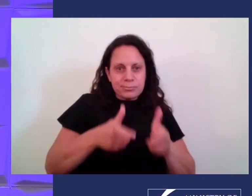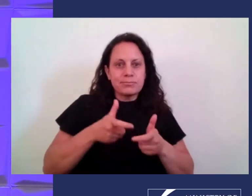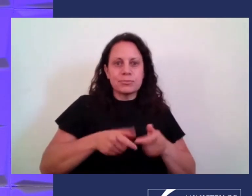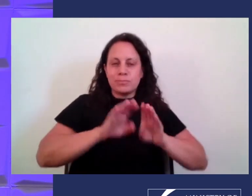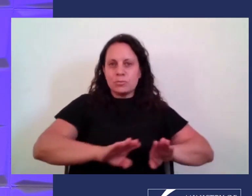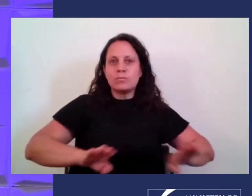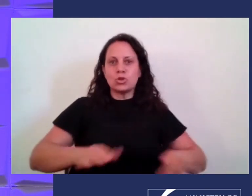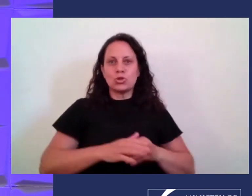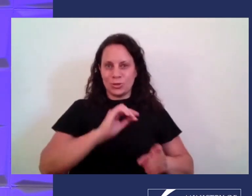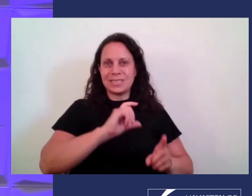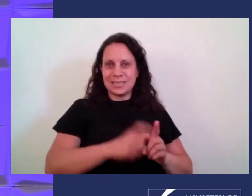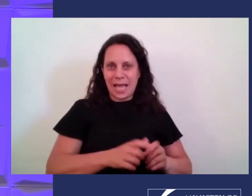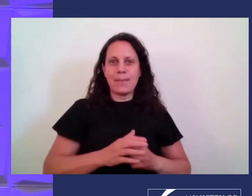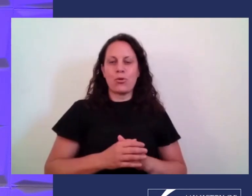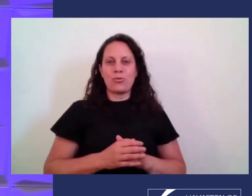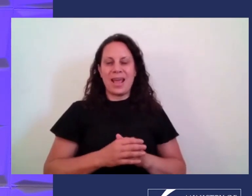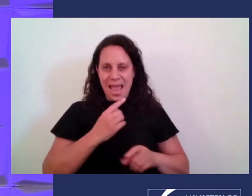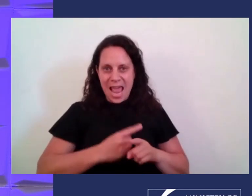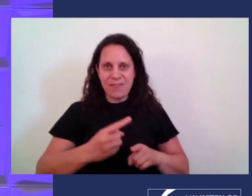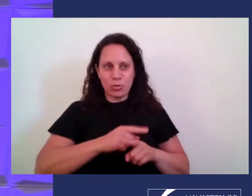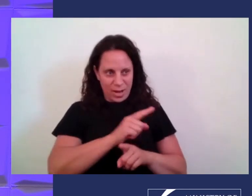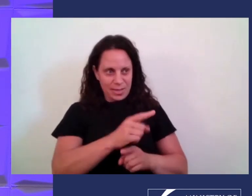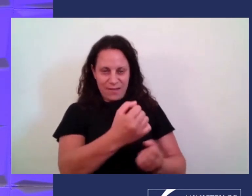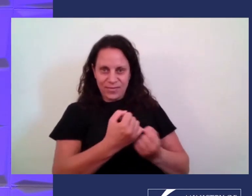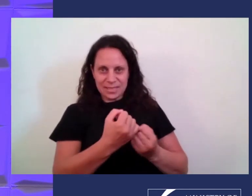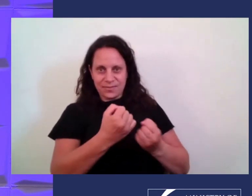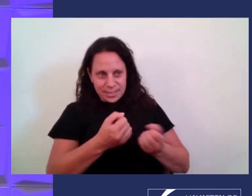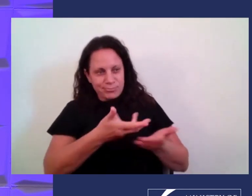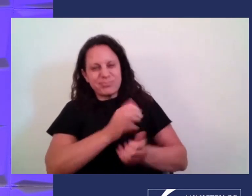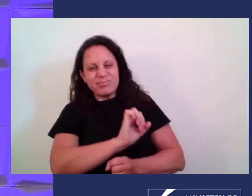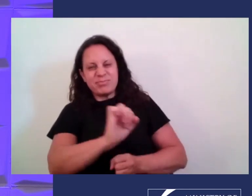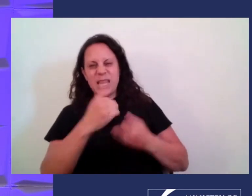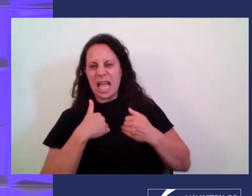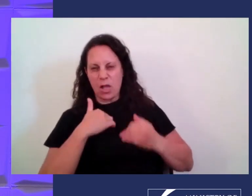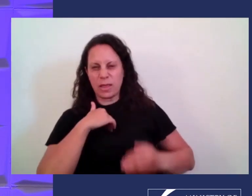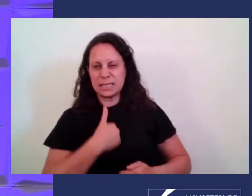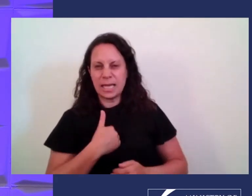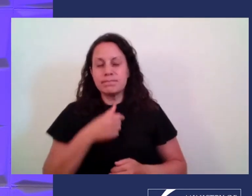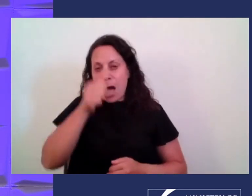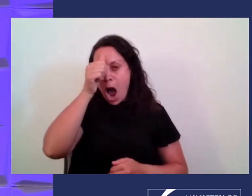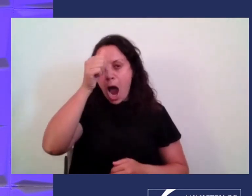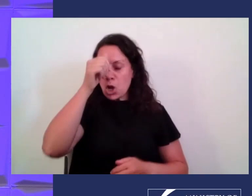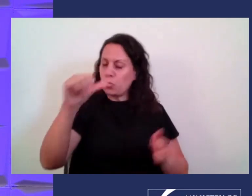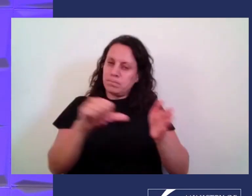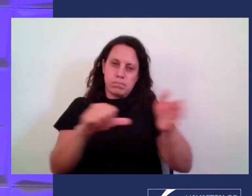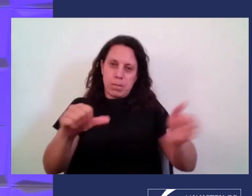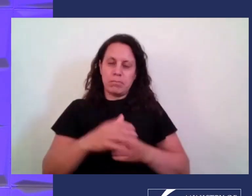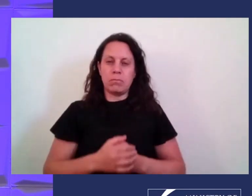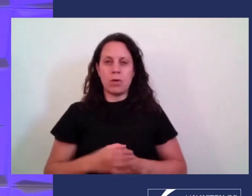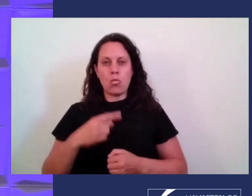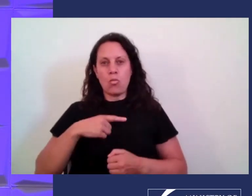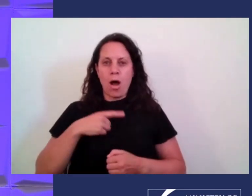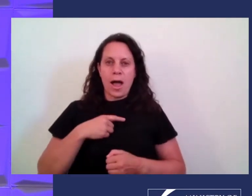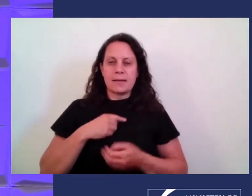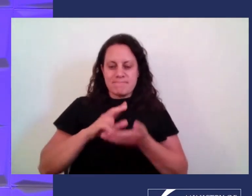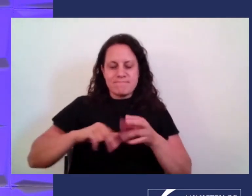week. I know it's a difficult decision, because as a mum or a dad, you don't want to do anything that might compromise